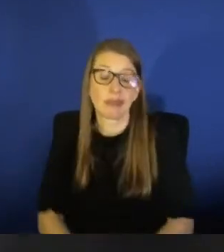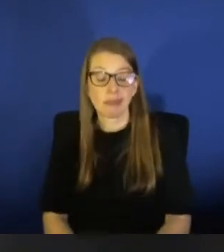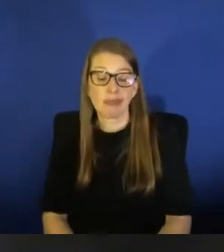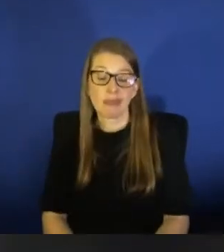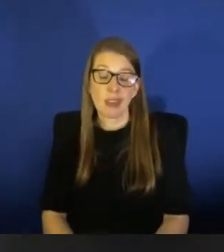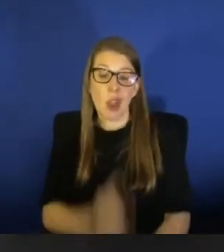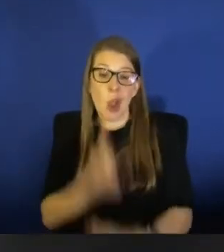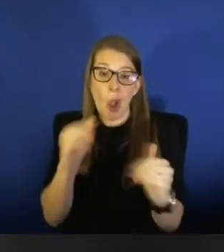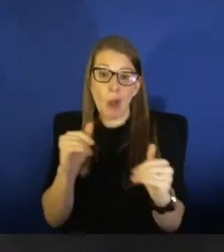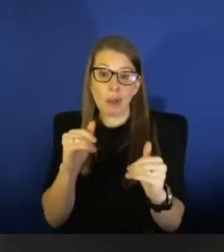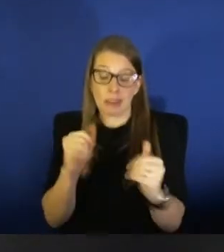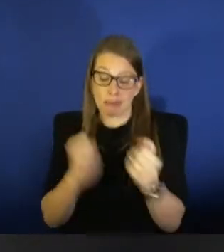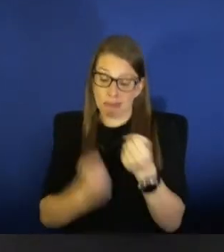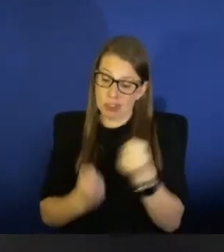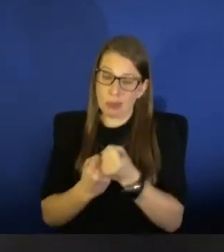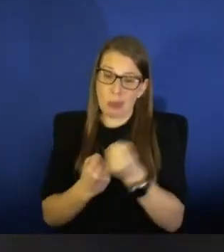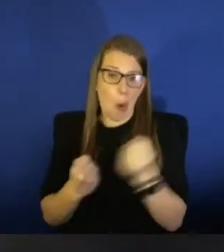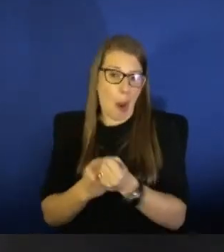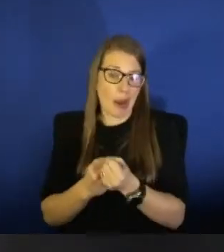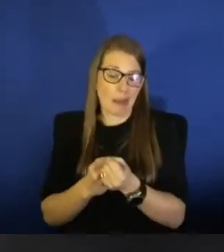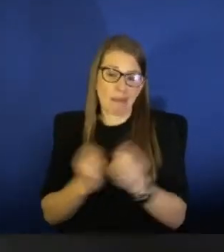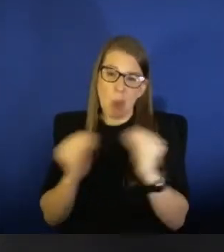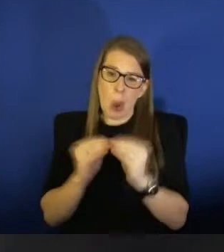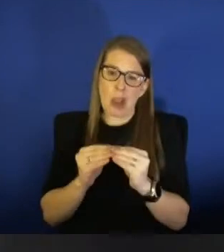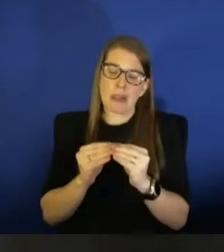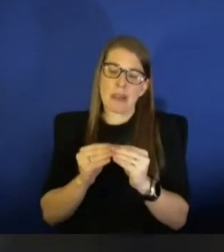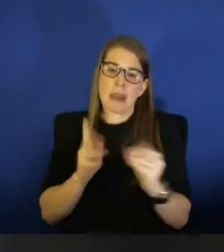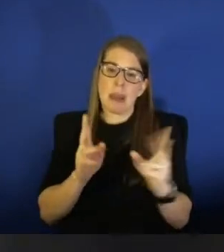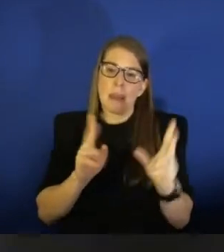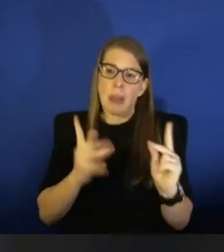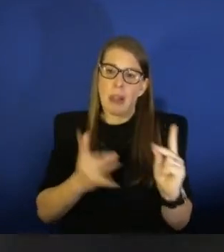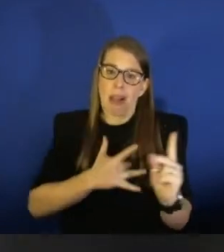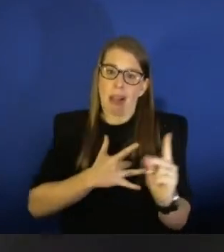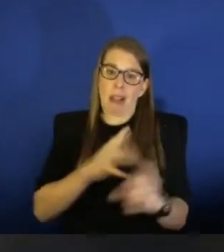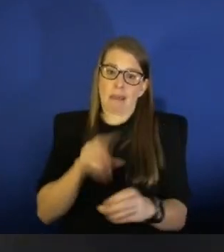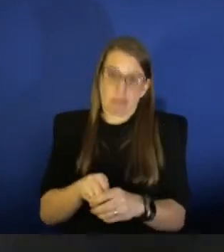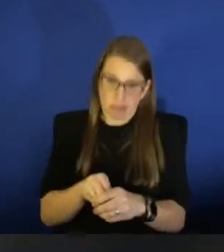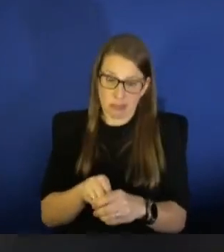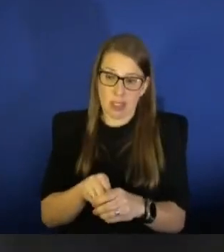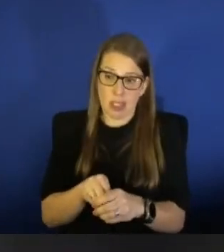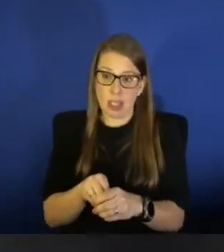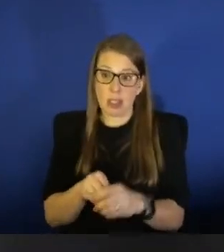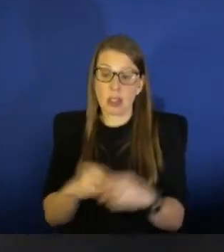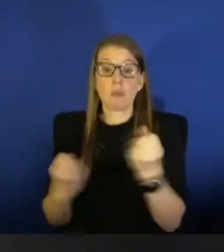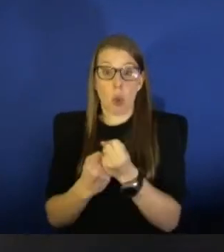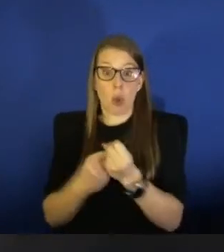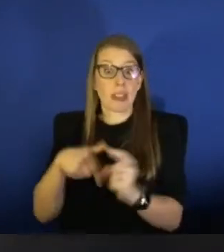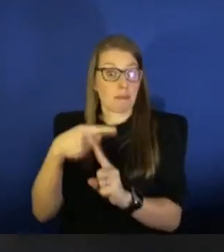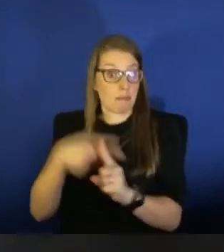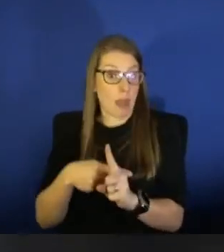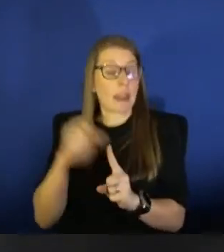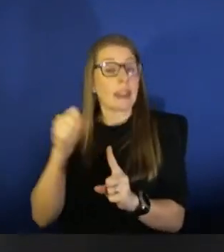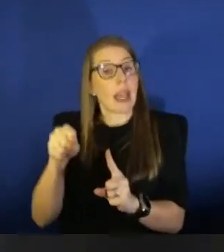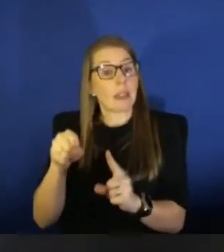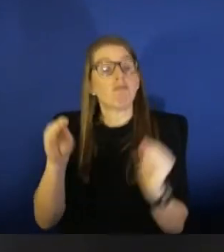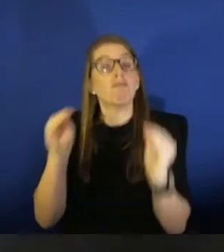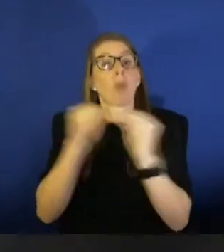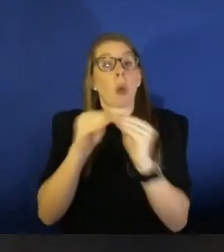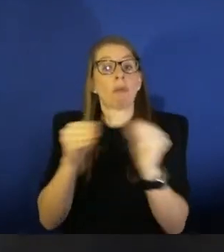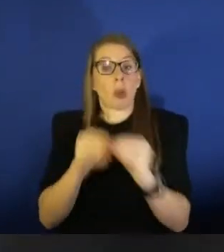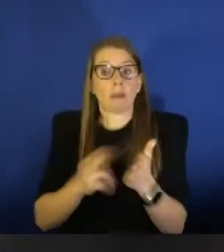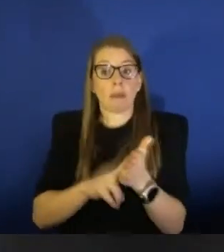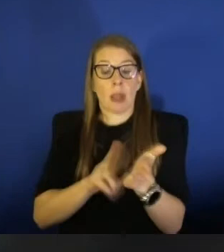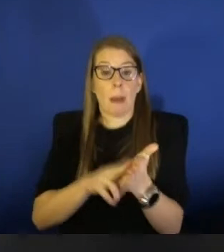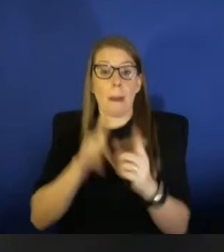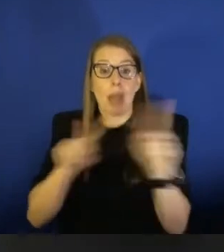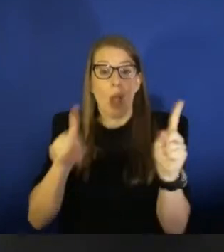see an outpouring of support this month, we've already seen an outpouring of support this month, but we're hoping it's going to carry us